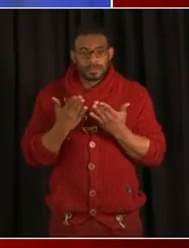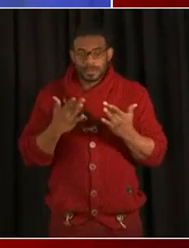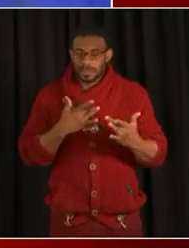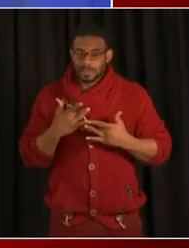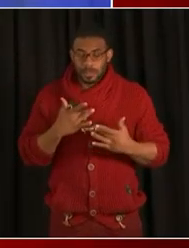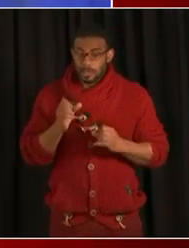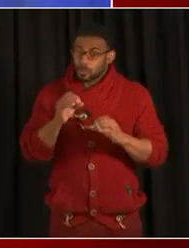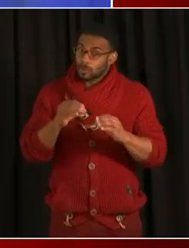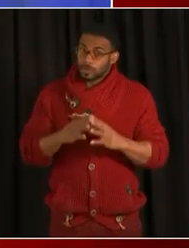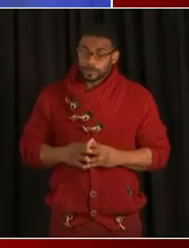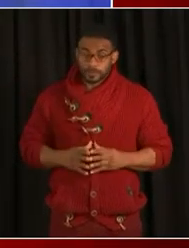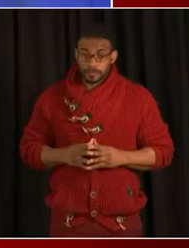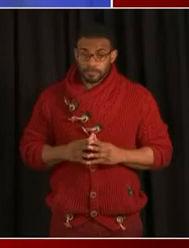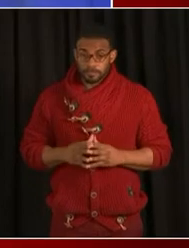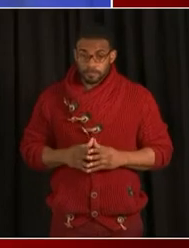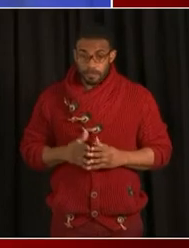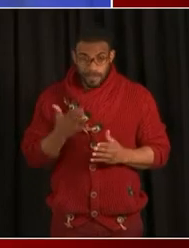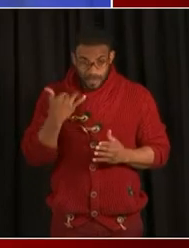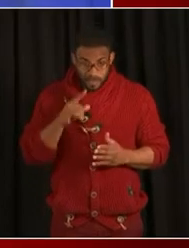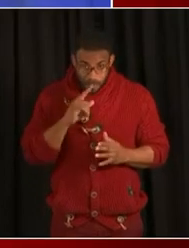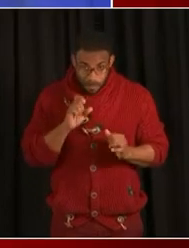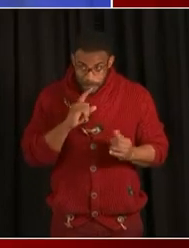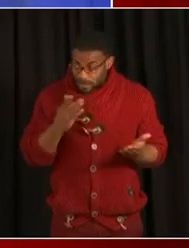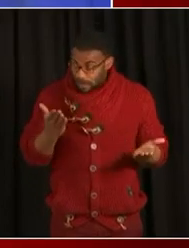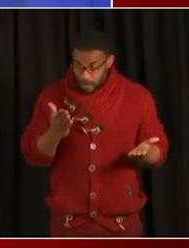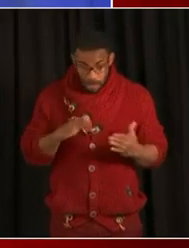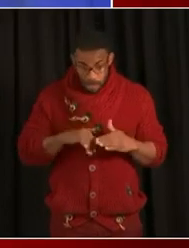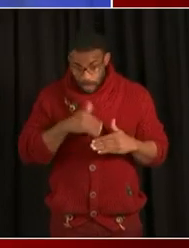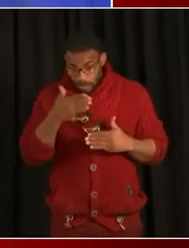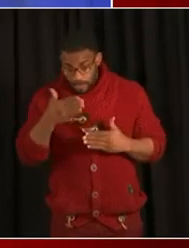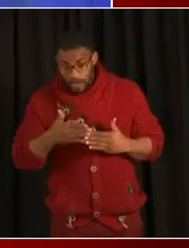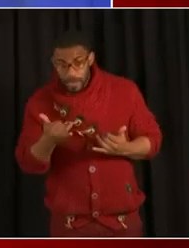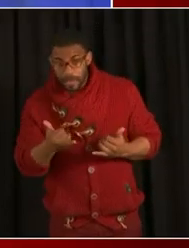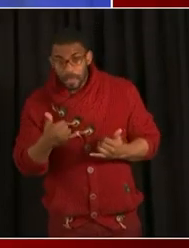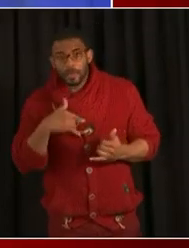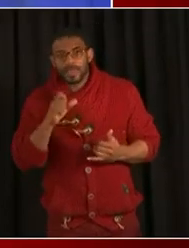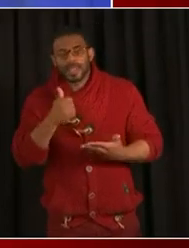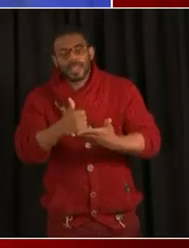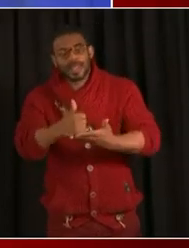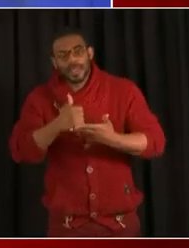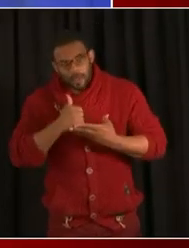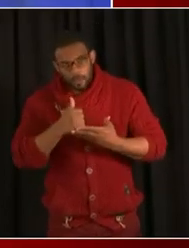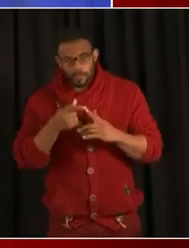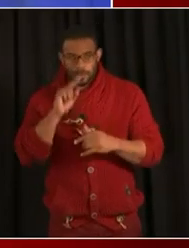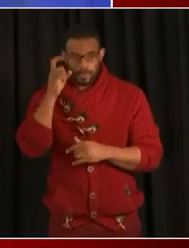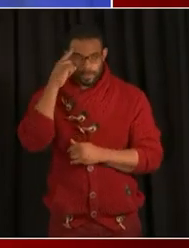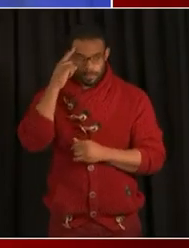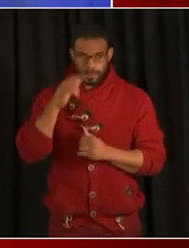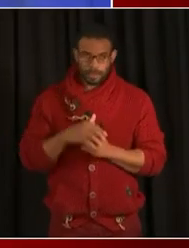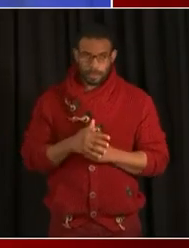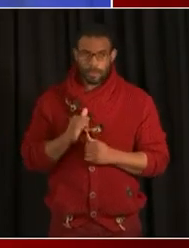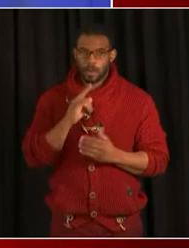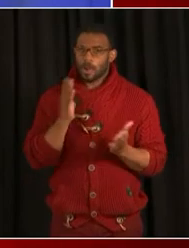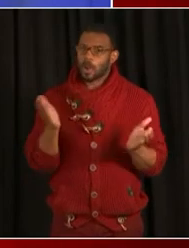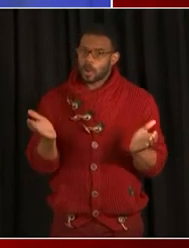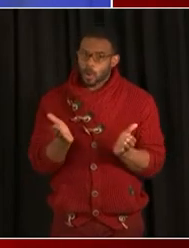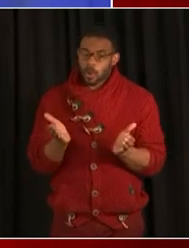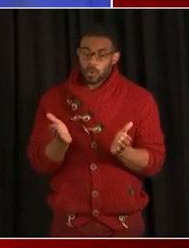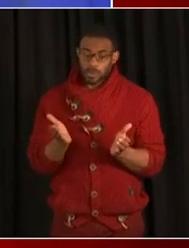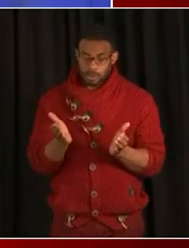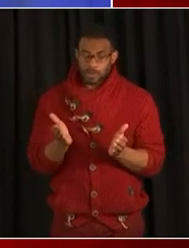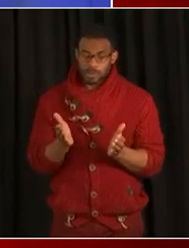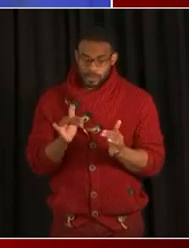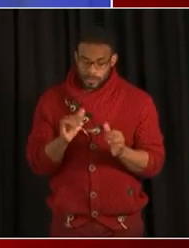are concerned. And if we are to be here on the other side of that, we need help. So we are